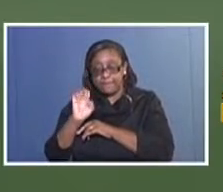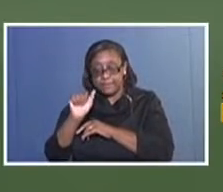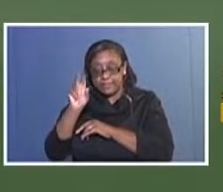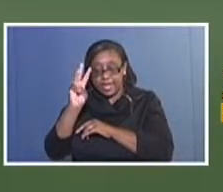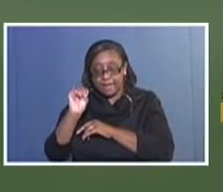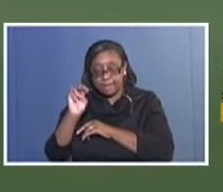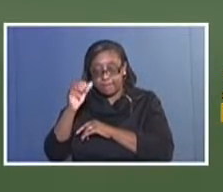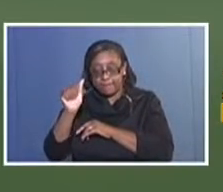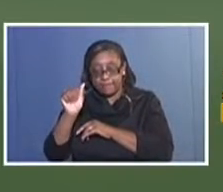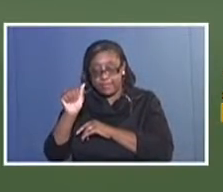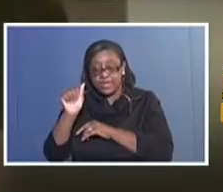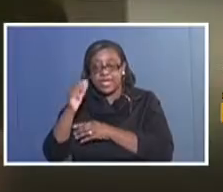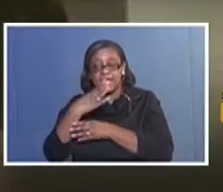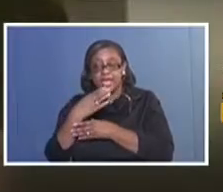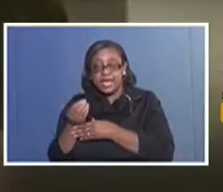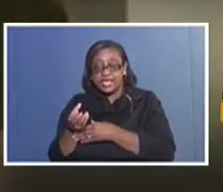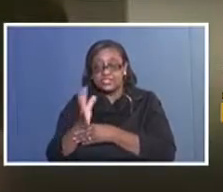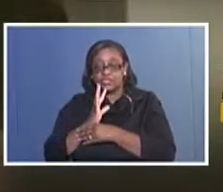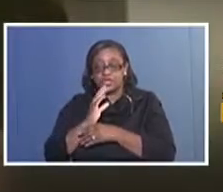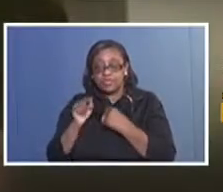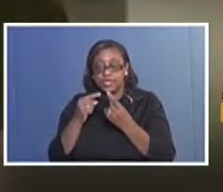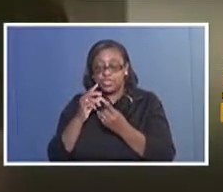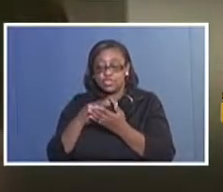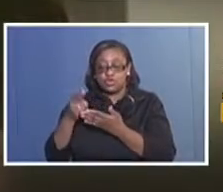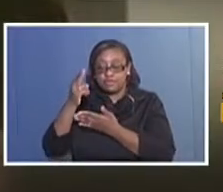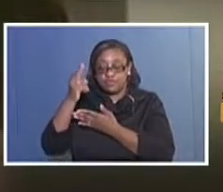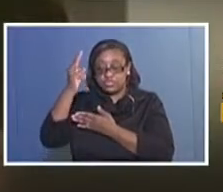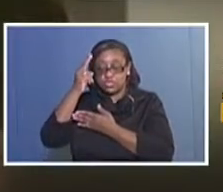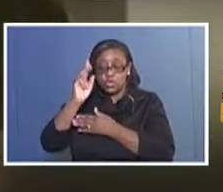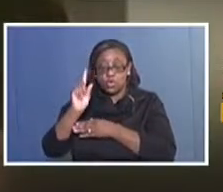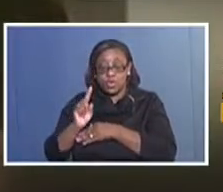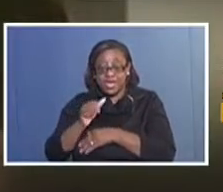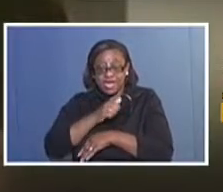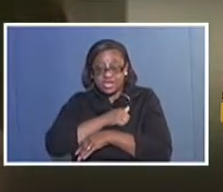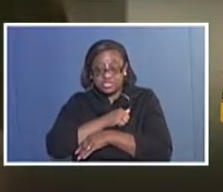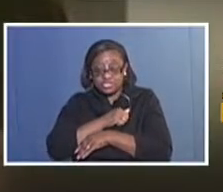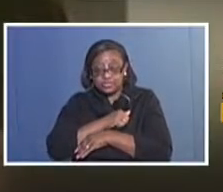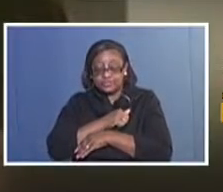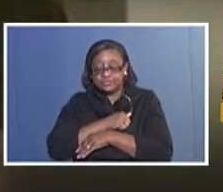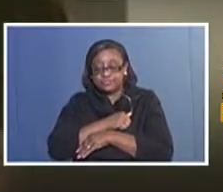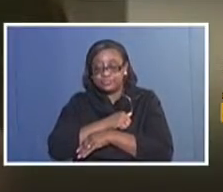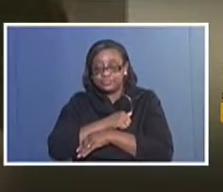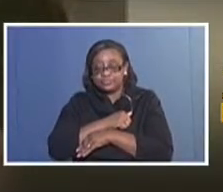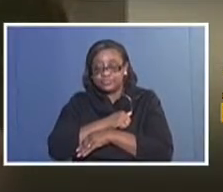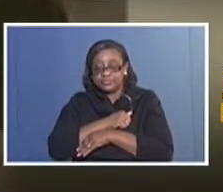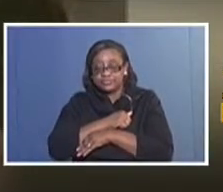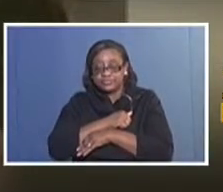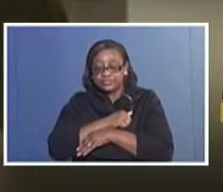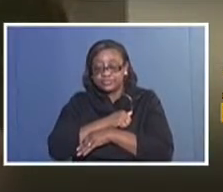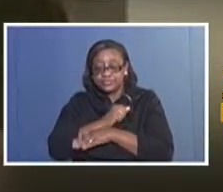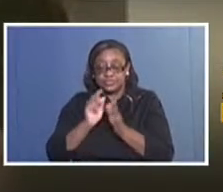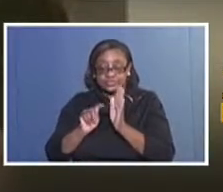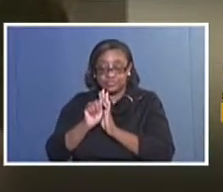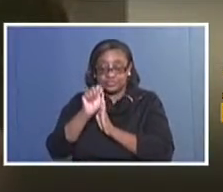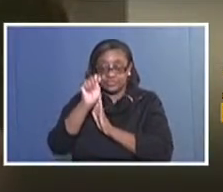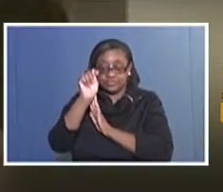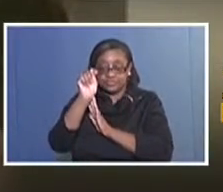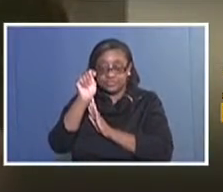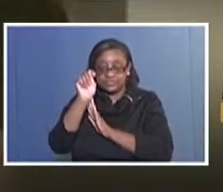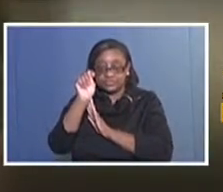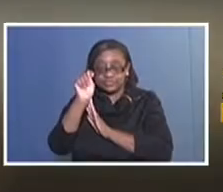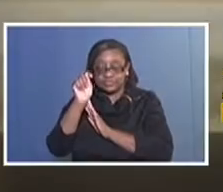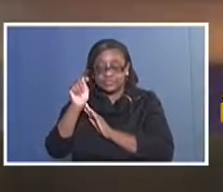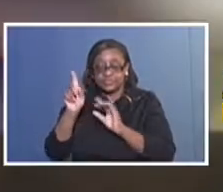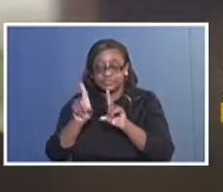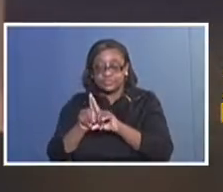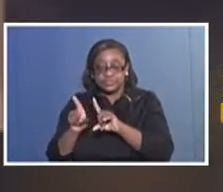Christian, and Weber International University. As for Archer, he's a 6'4", 310-pound versatile offensive lineman that has